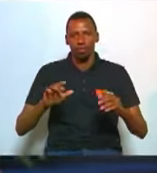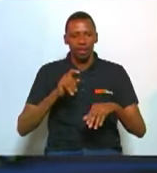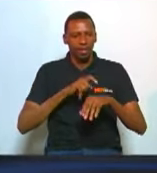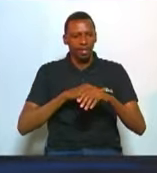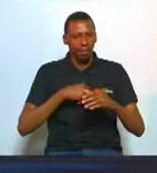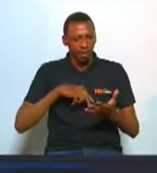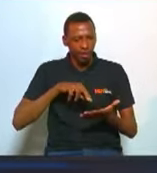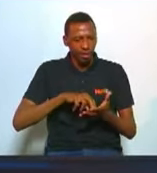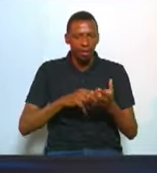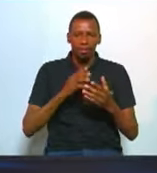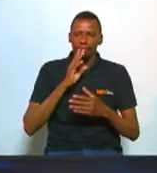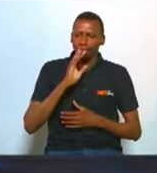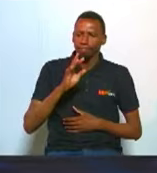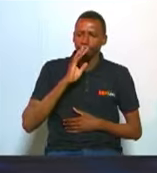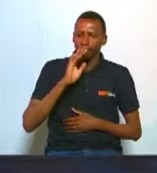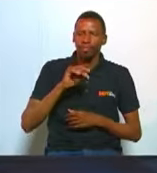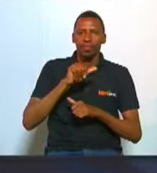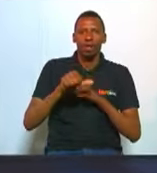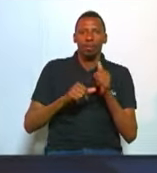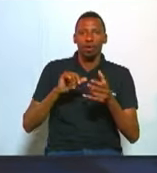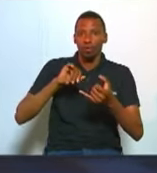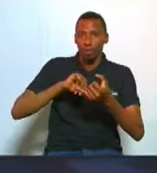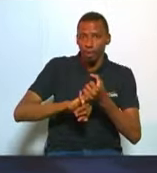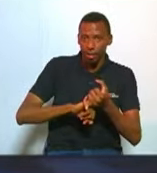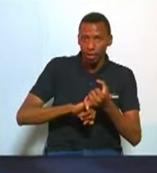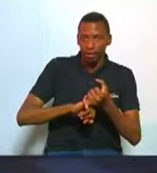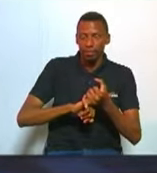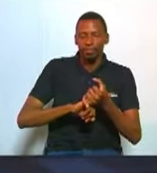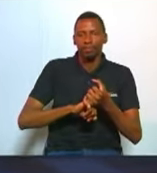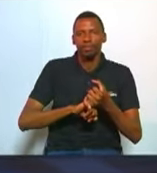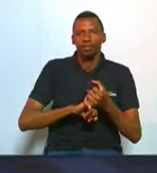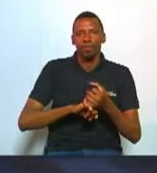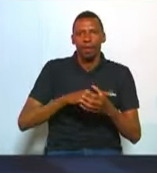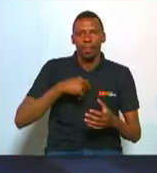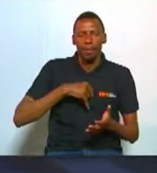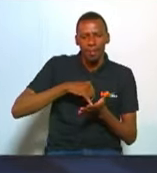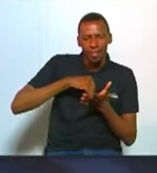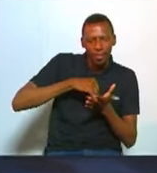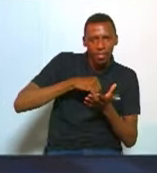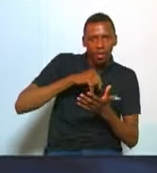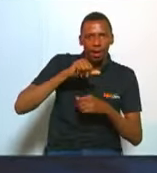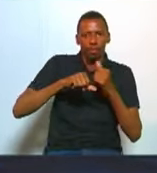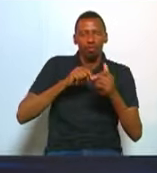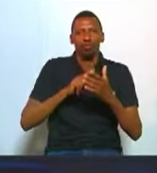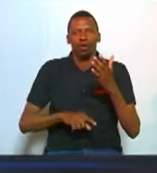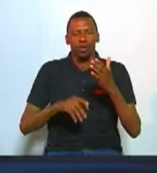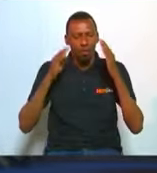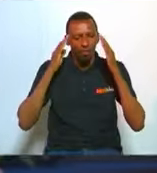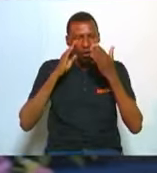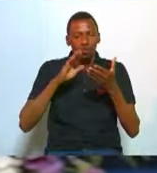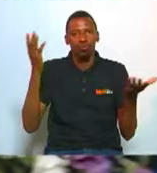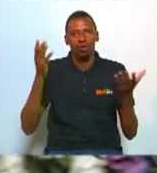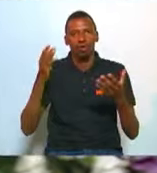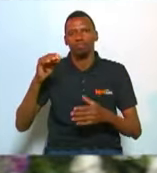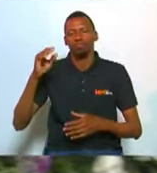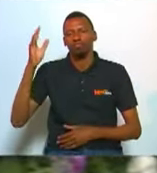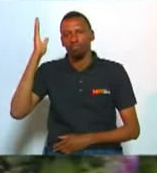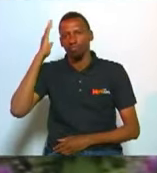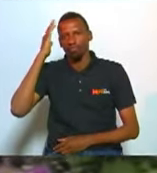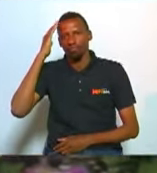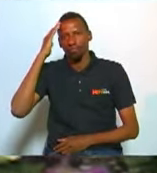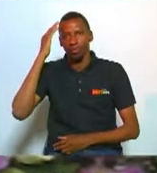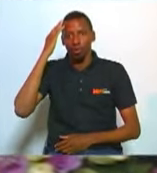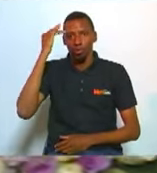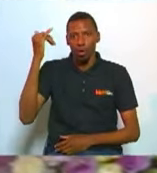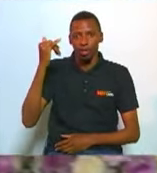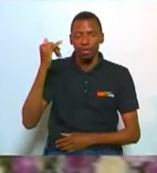about marriage, you'll discover that I've been insisting on knowledge because I say to have something,